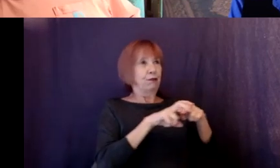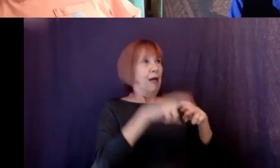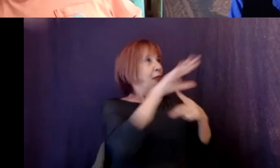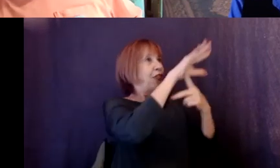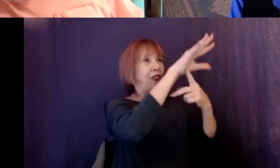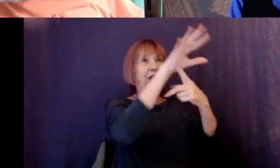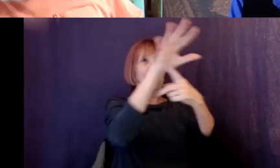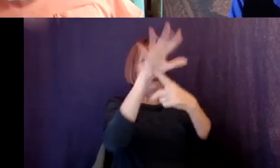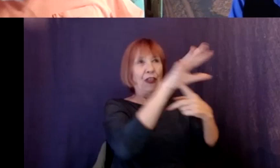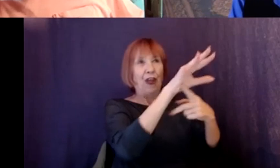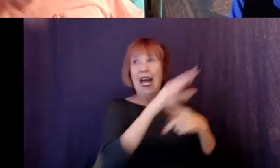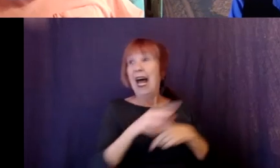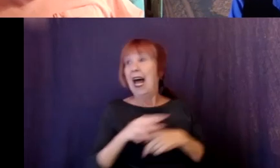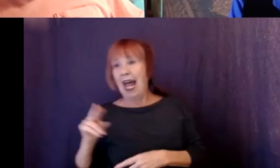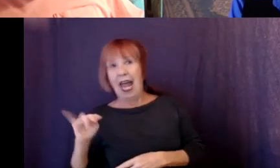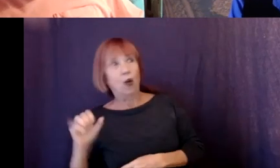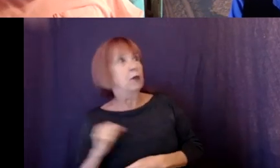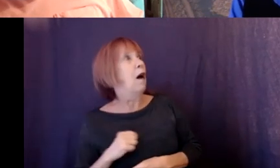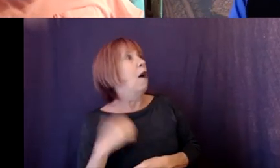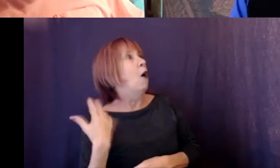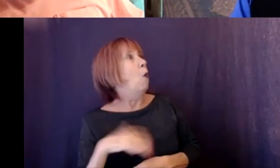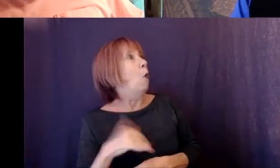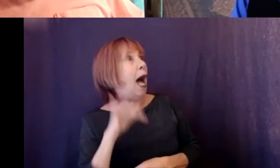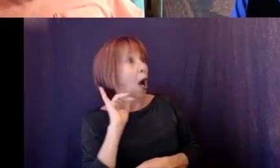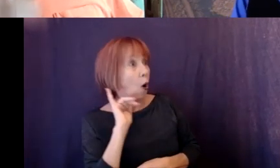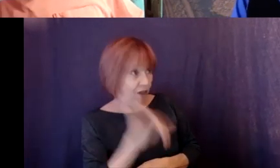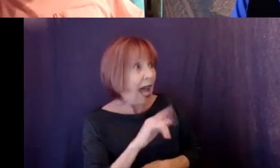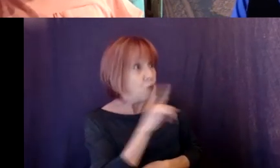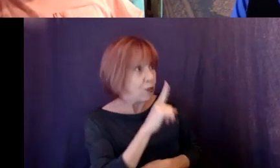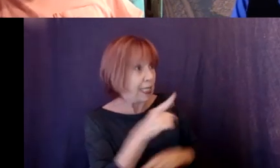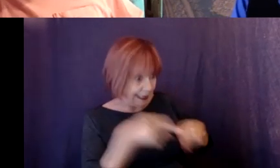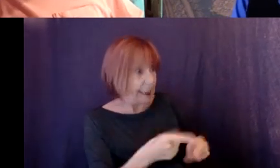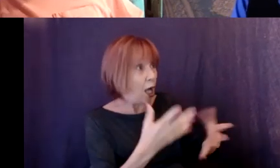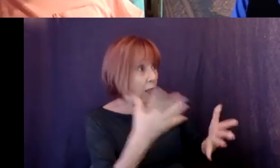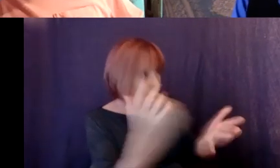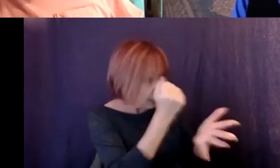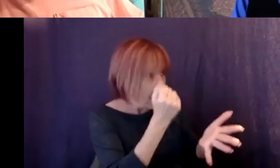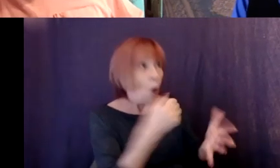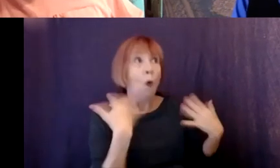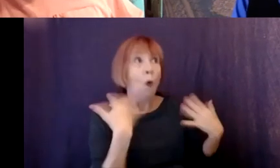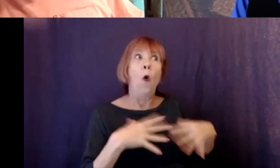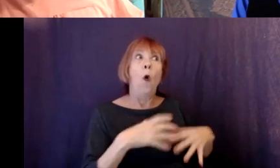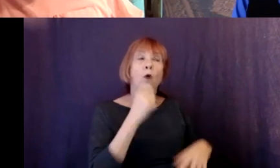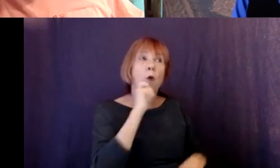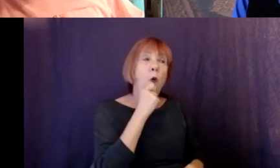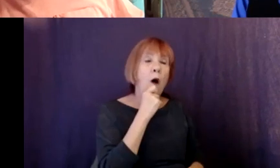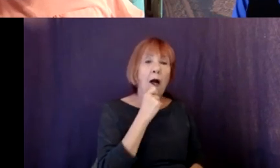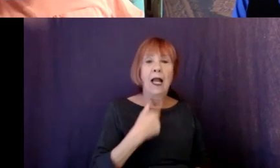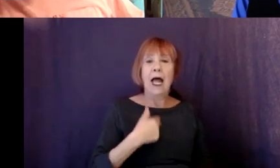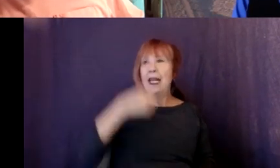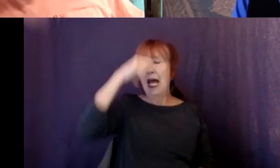that existed, you know, that's going to be powerful. Right. And after, I remember the word